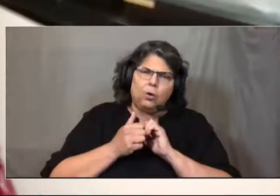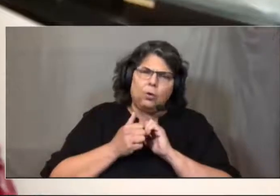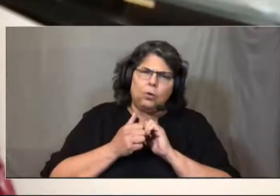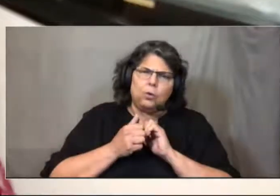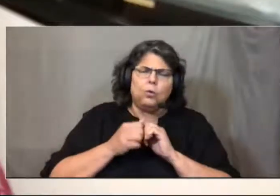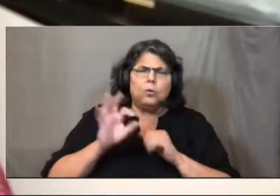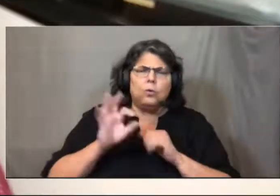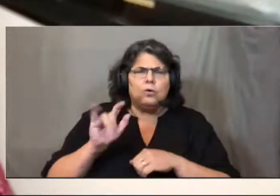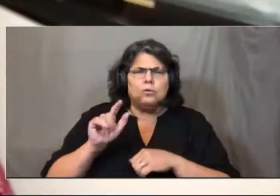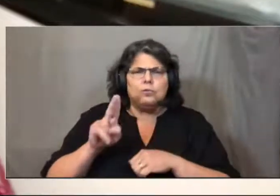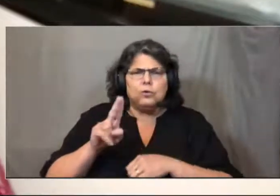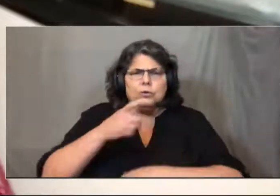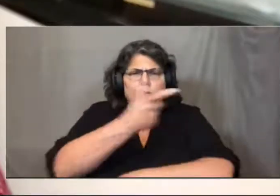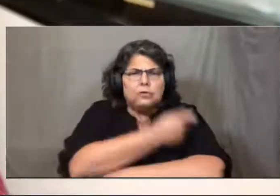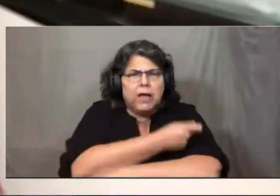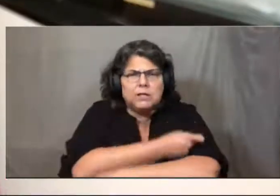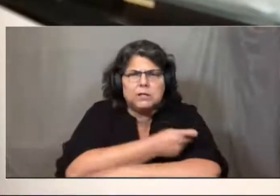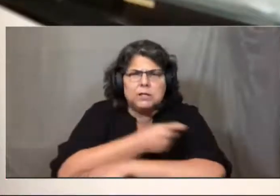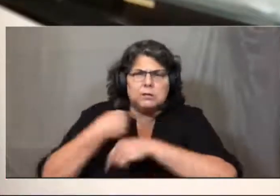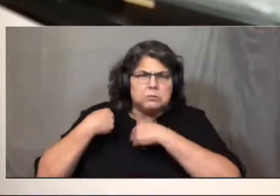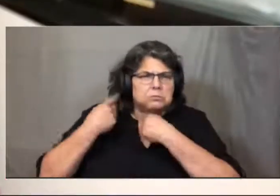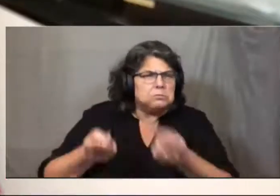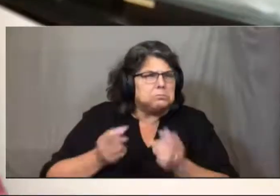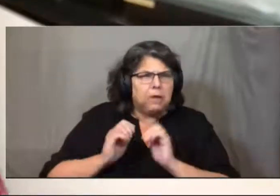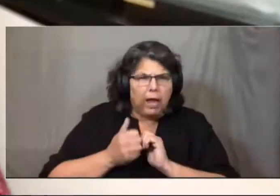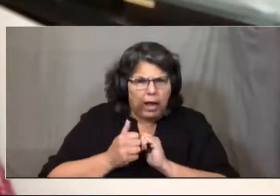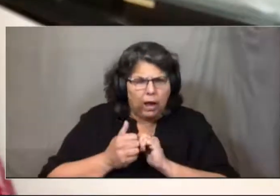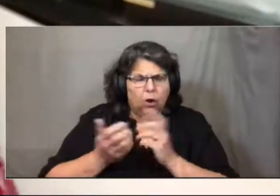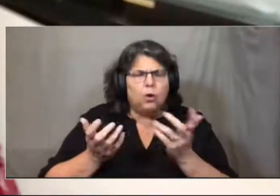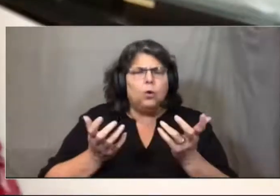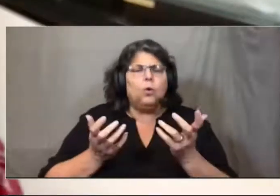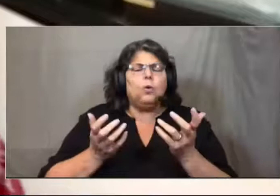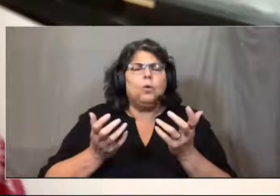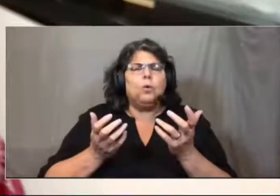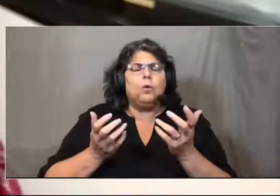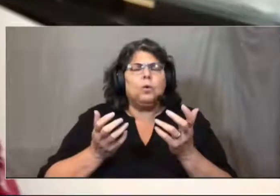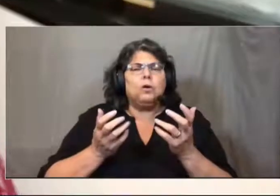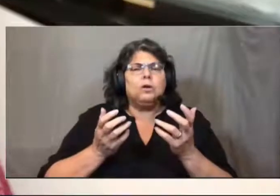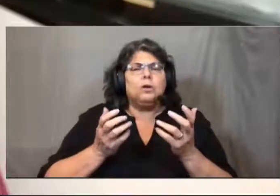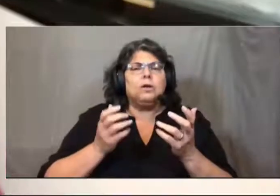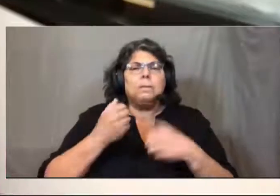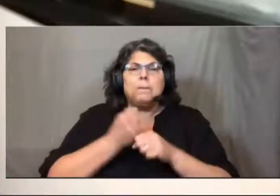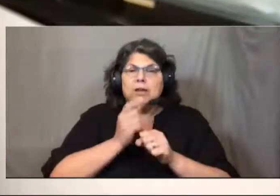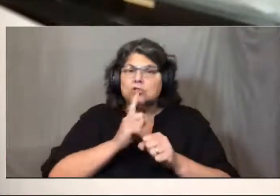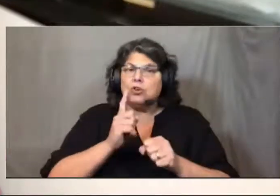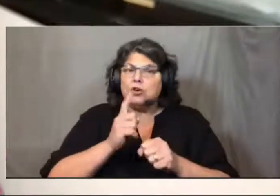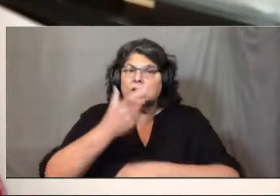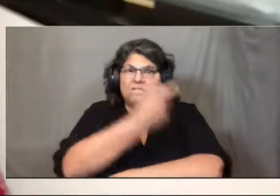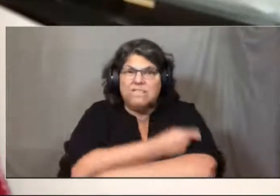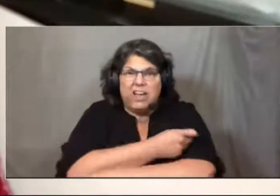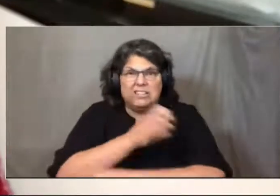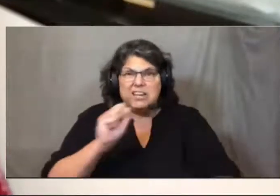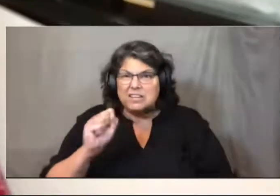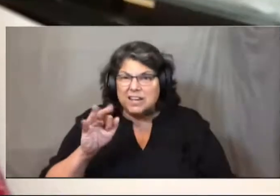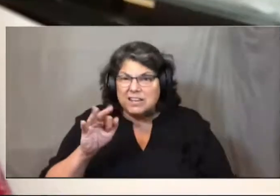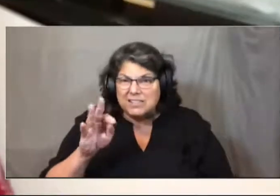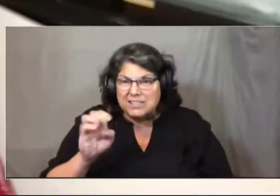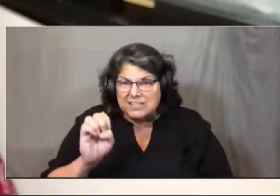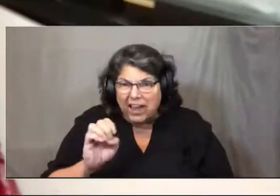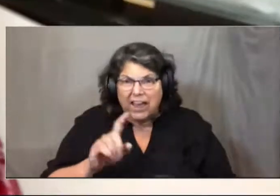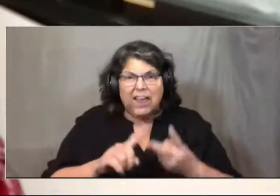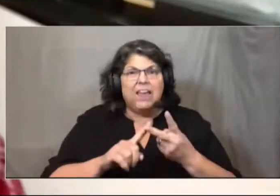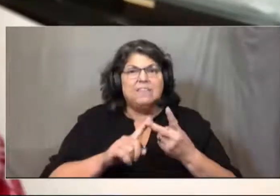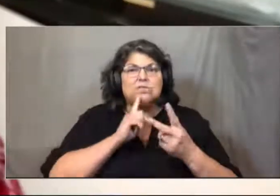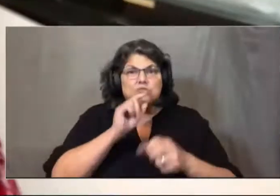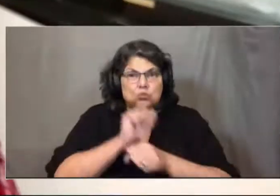influenza vaccines. To have a vaccine that is safe and effective, ready